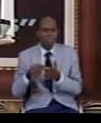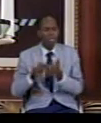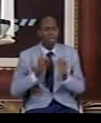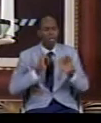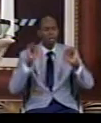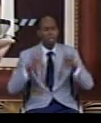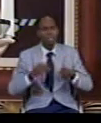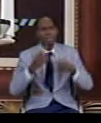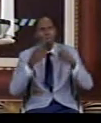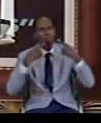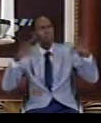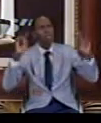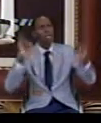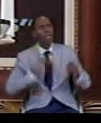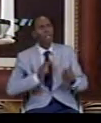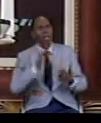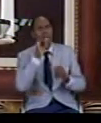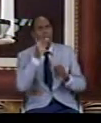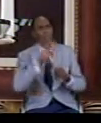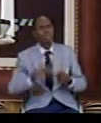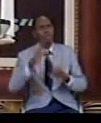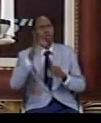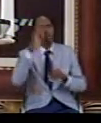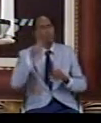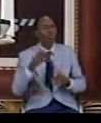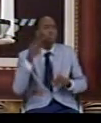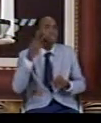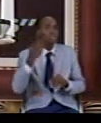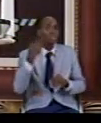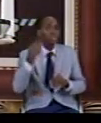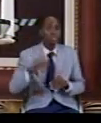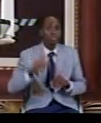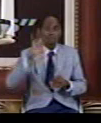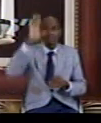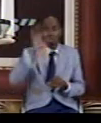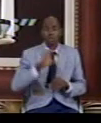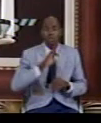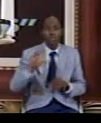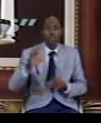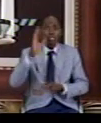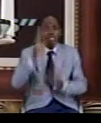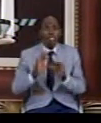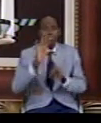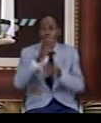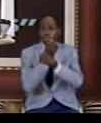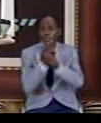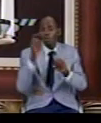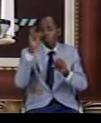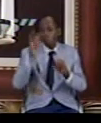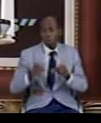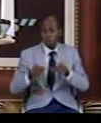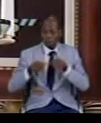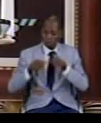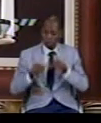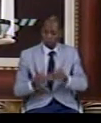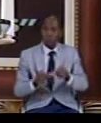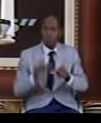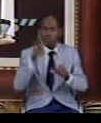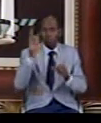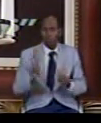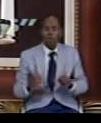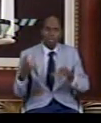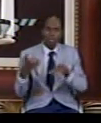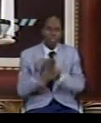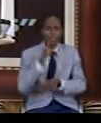Look at the cross, look at the cross. But you know, if your salvation is going to abide, you must carry your cross